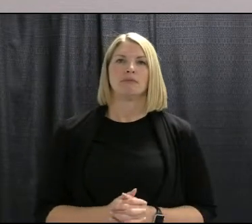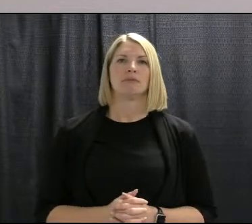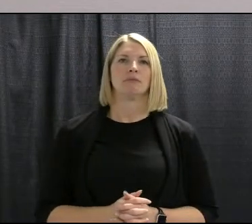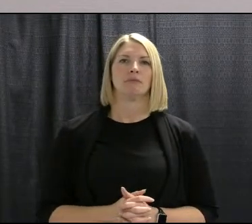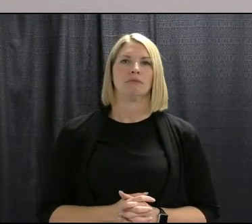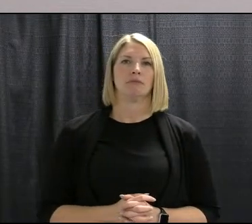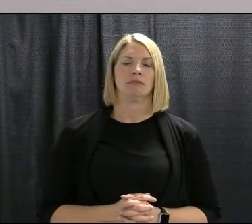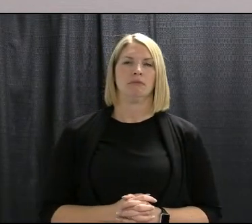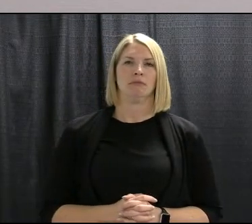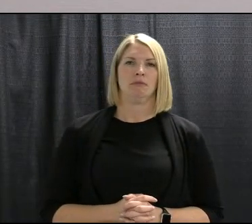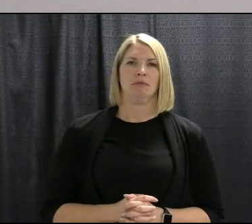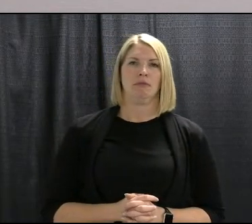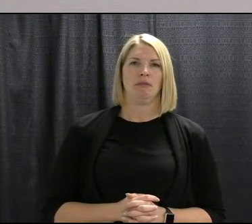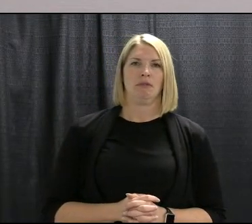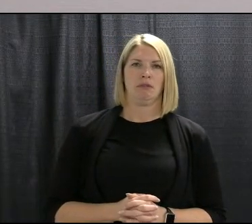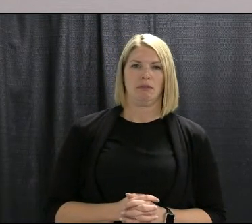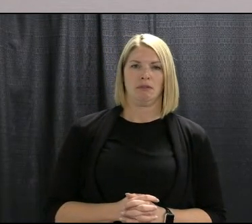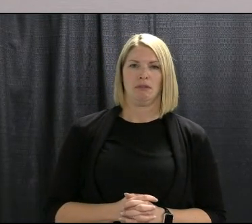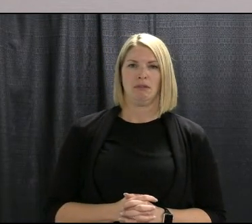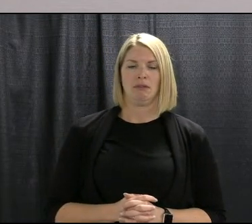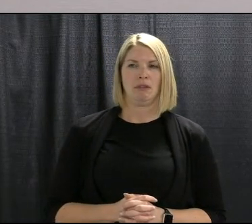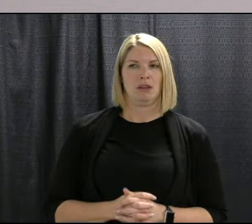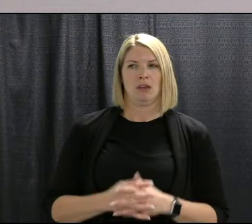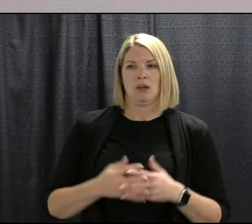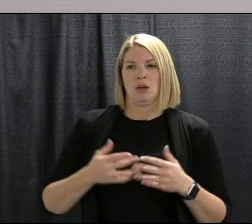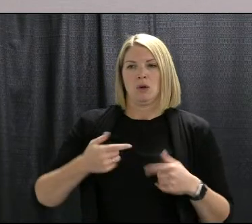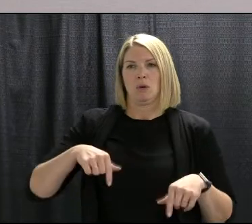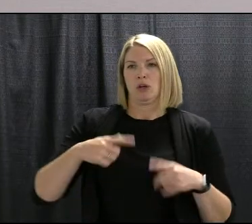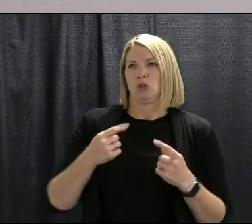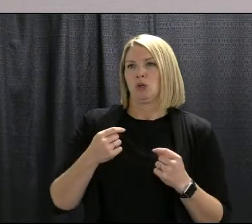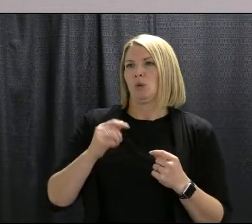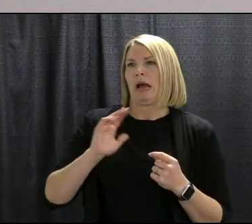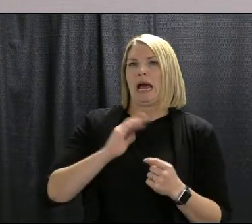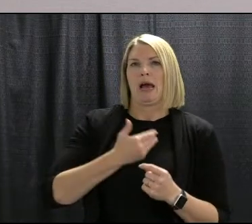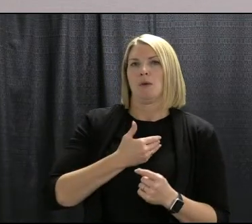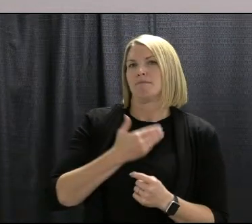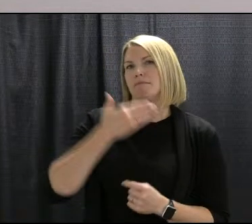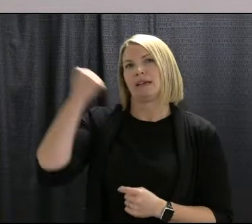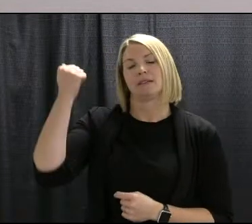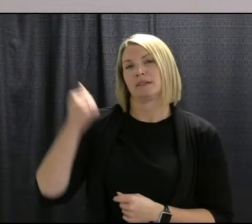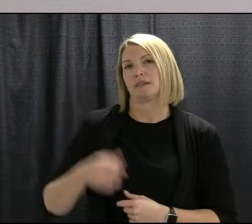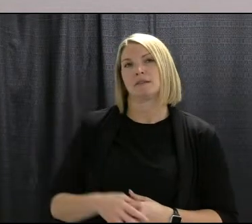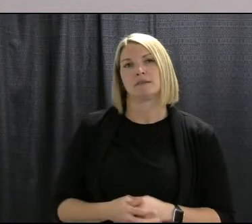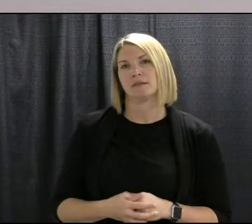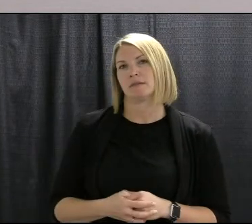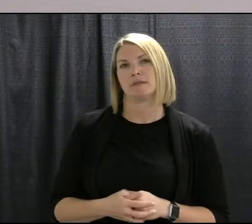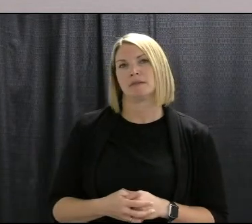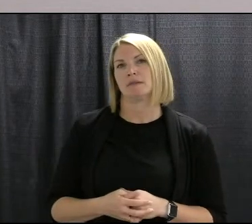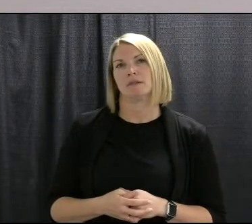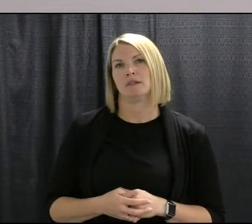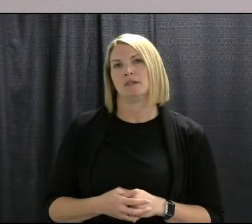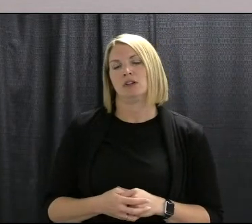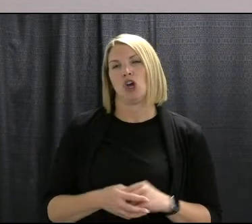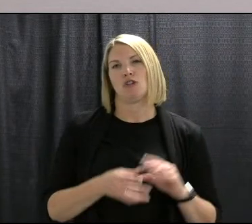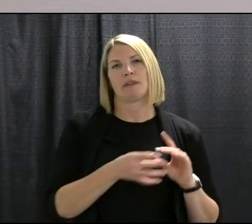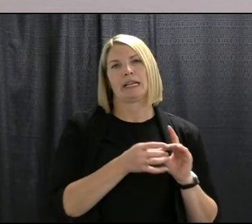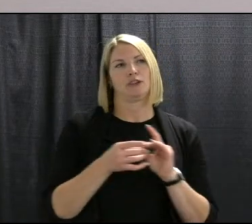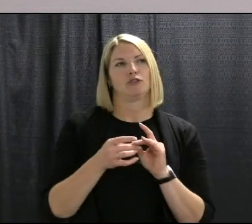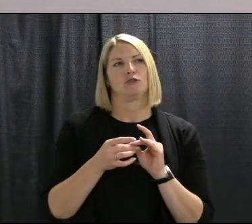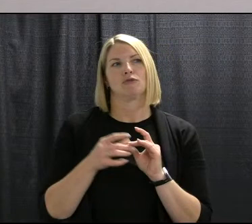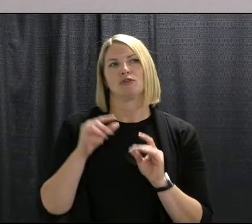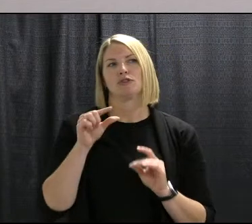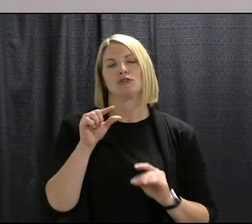Well, we're going to certainly, what I could say, I mean, we're going to do our best, absolutely. I mean, and again, it goes back to the gender wage gap, and